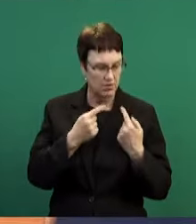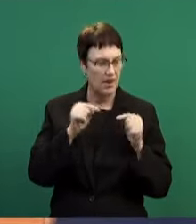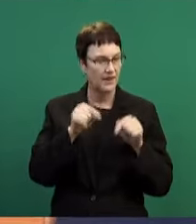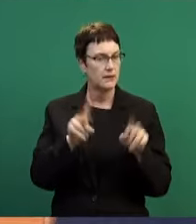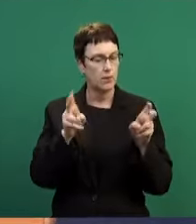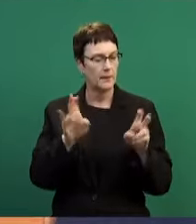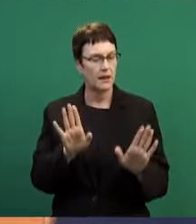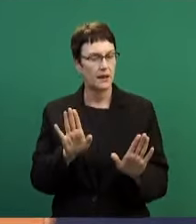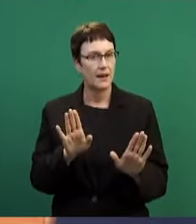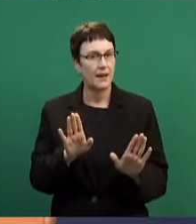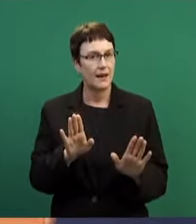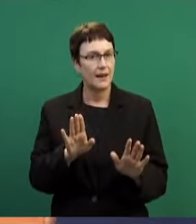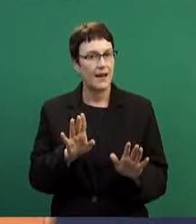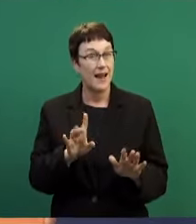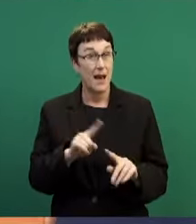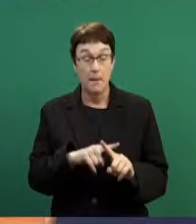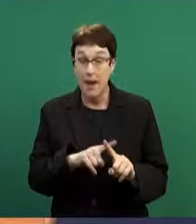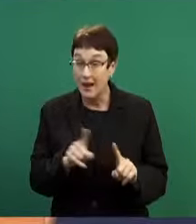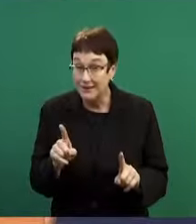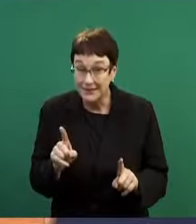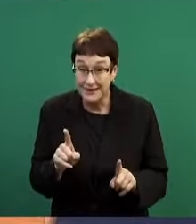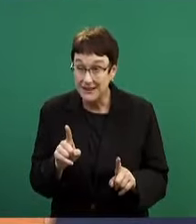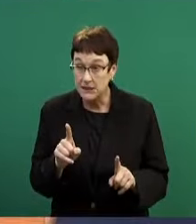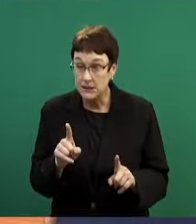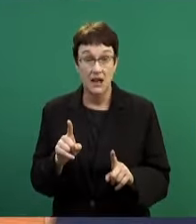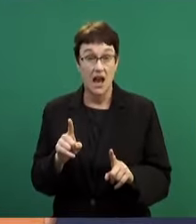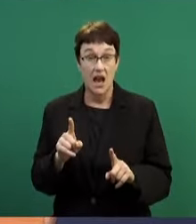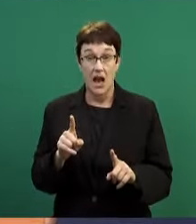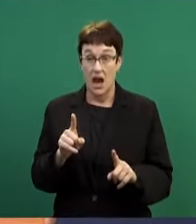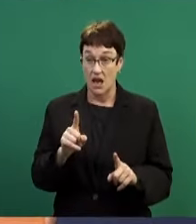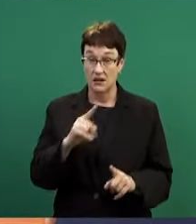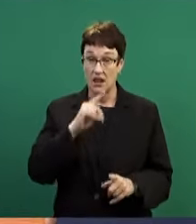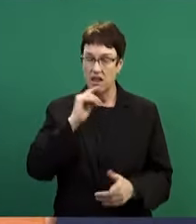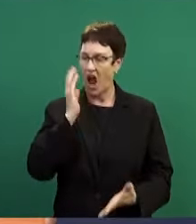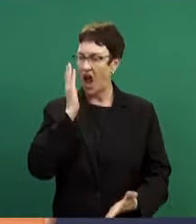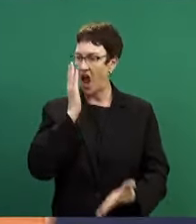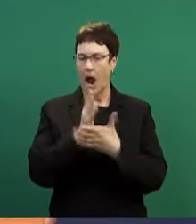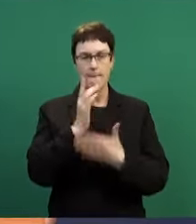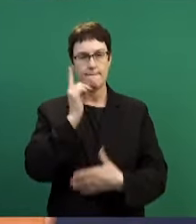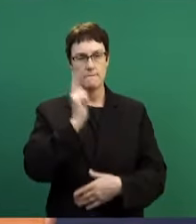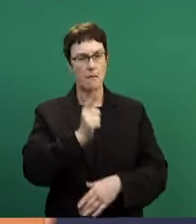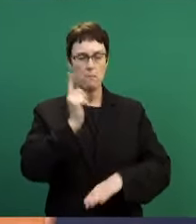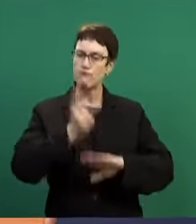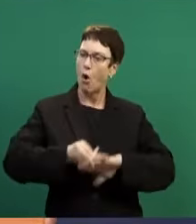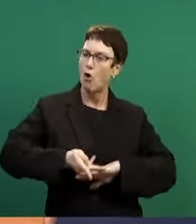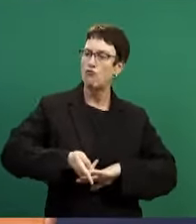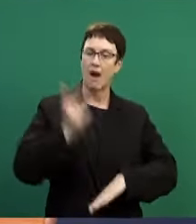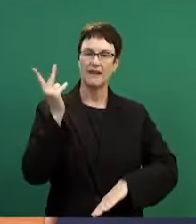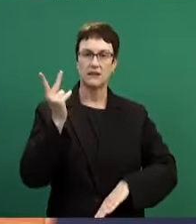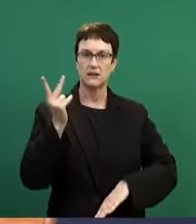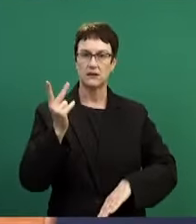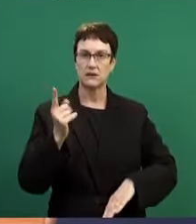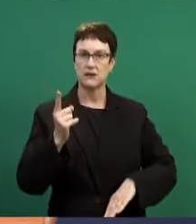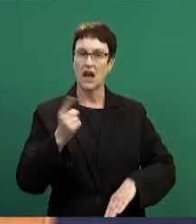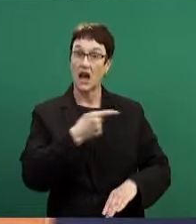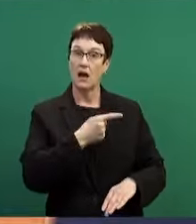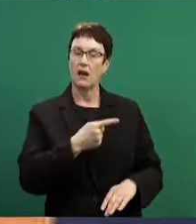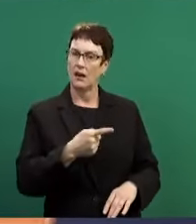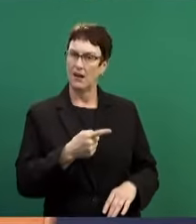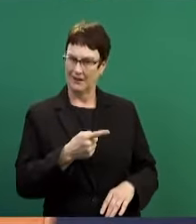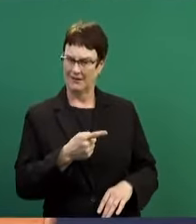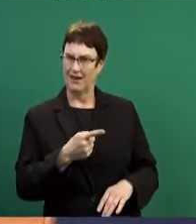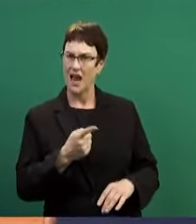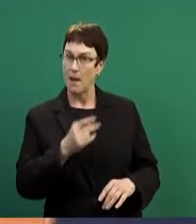But realizing the profits by selling reserves is one. There is another one that can